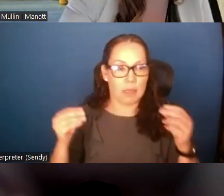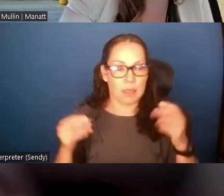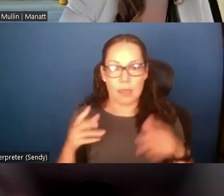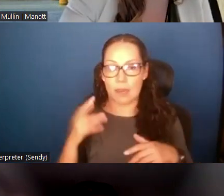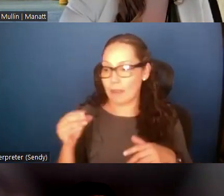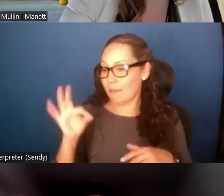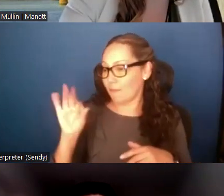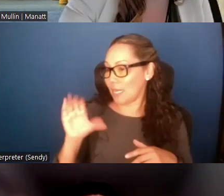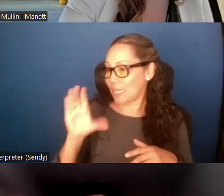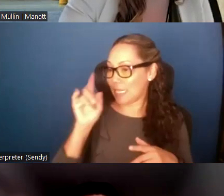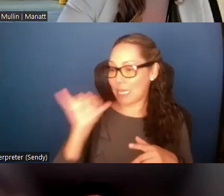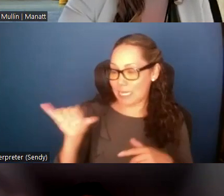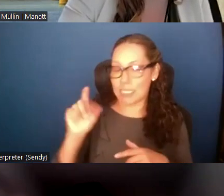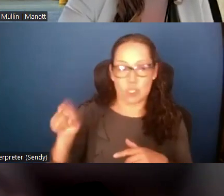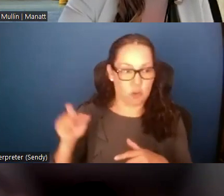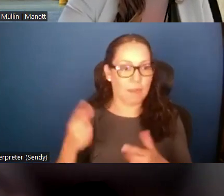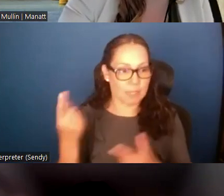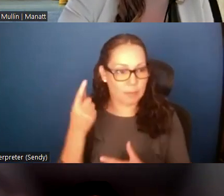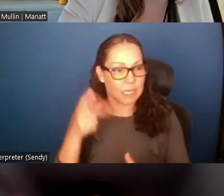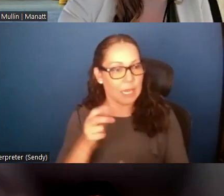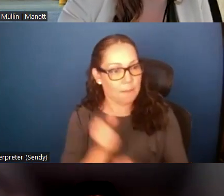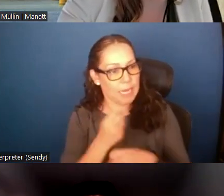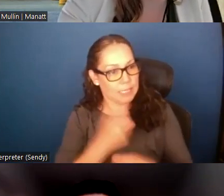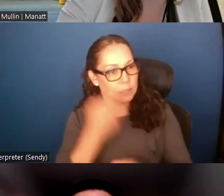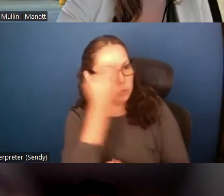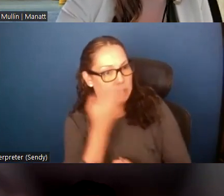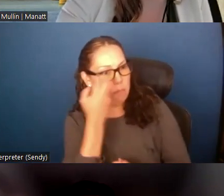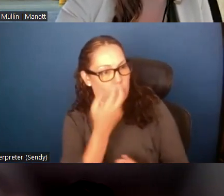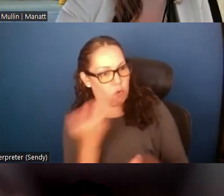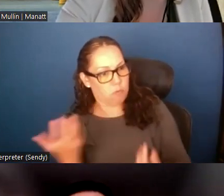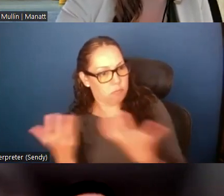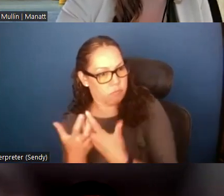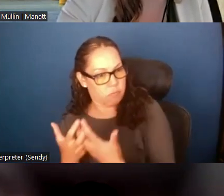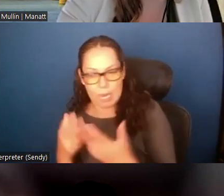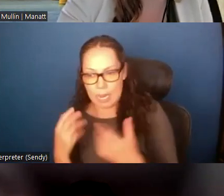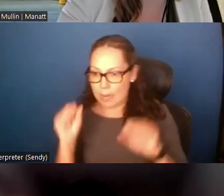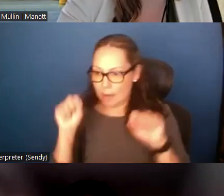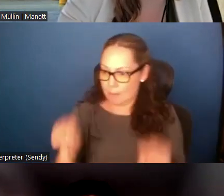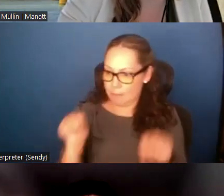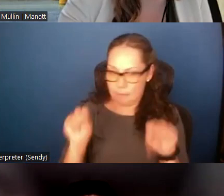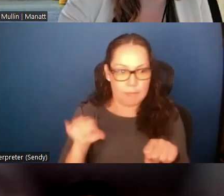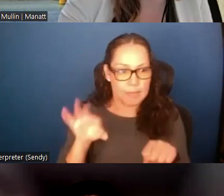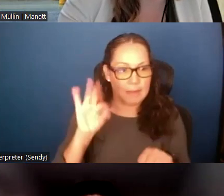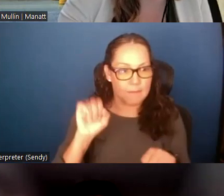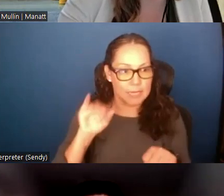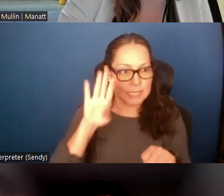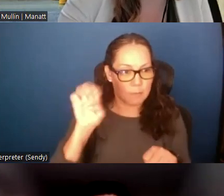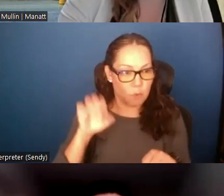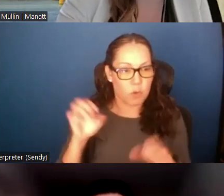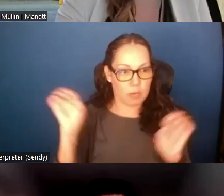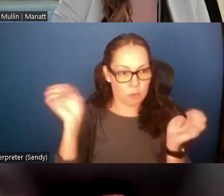can reasonably follow, but we have to understand it has to be feasible in an emergency for them to follow it. So thank you for your